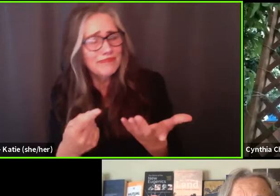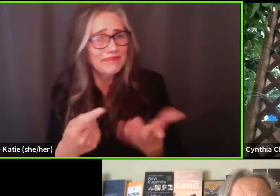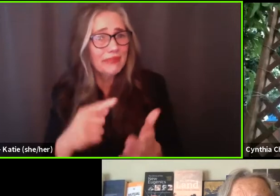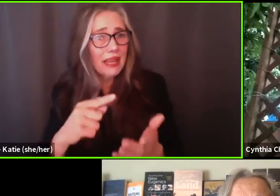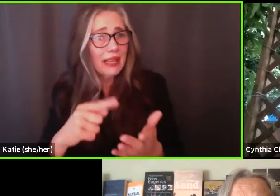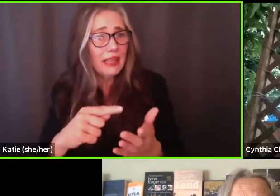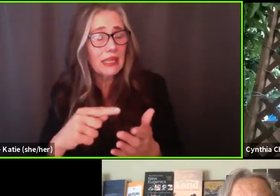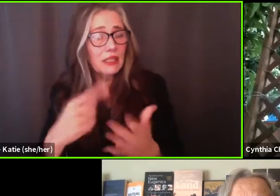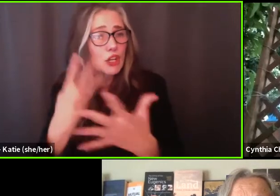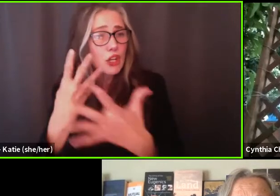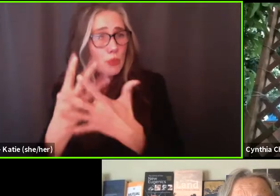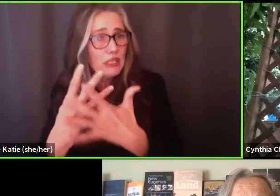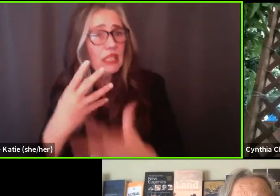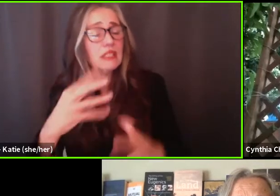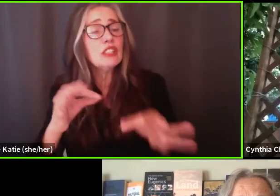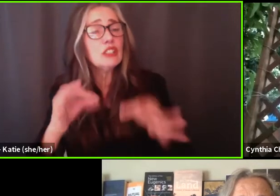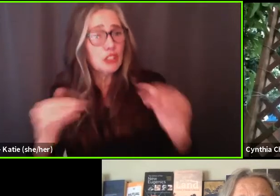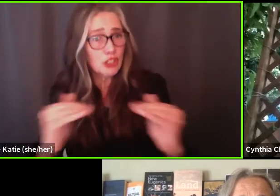tragic